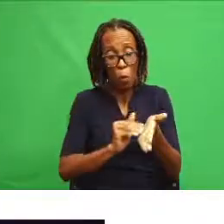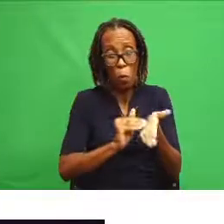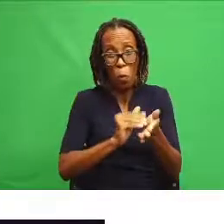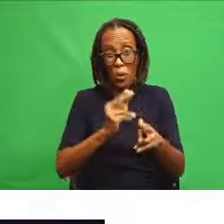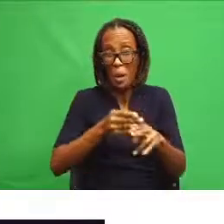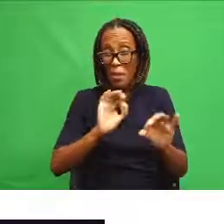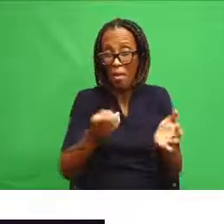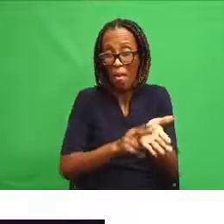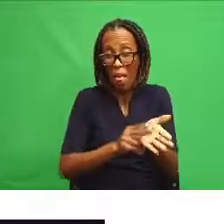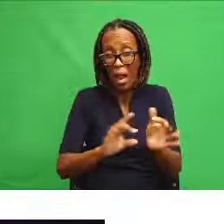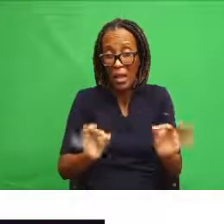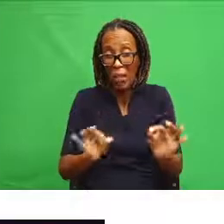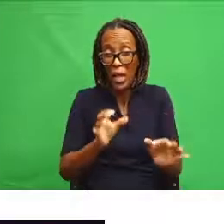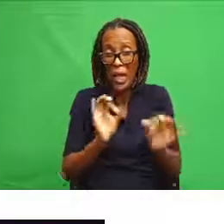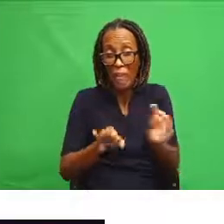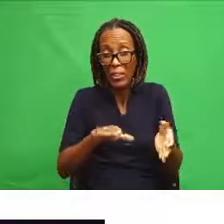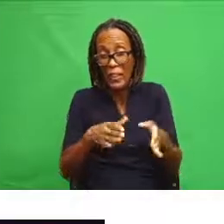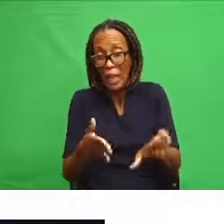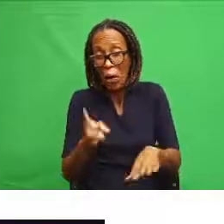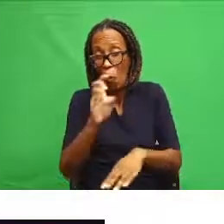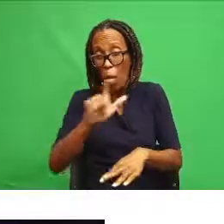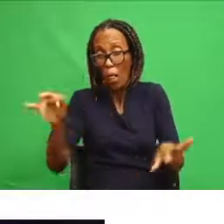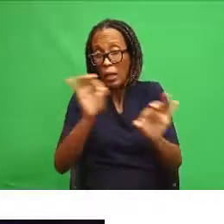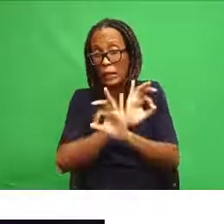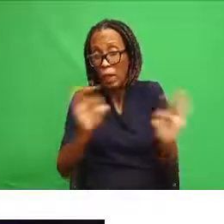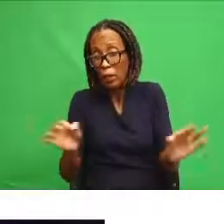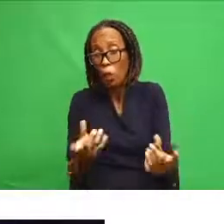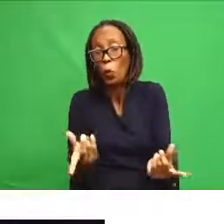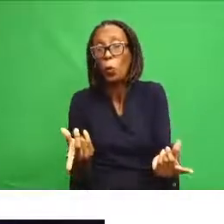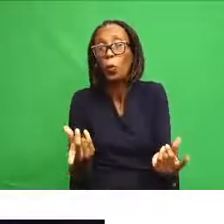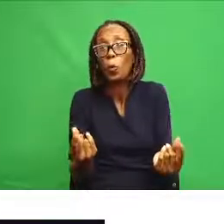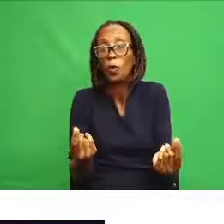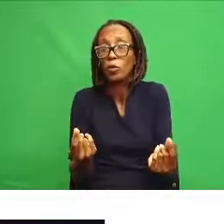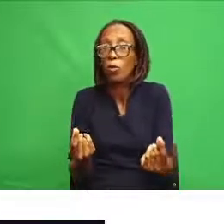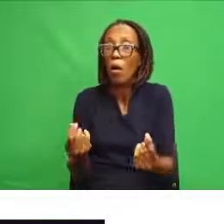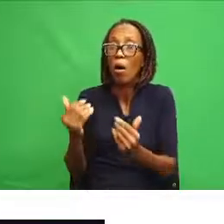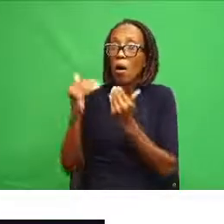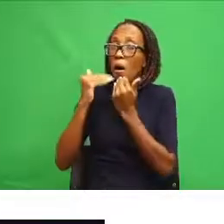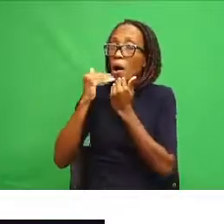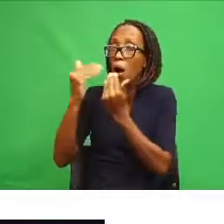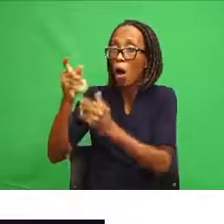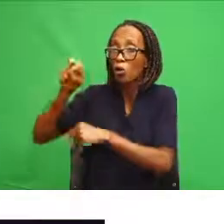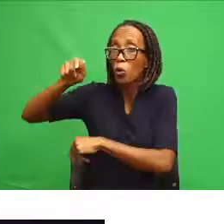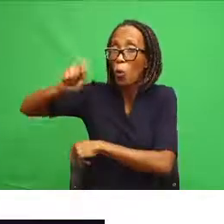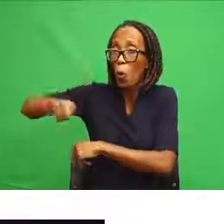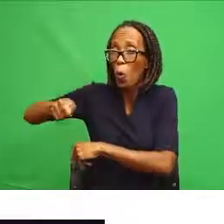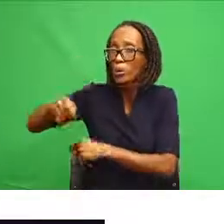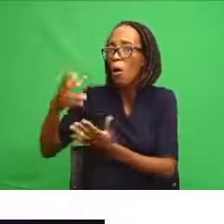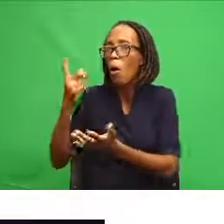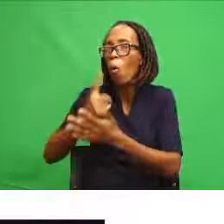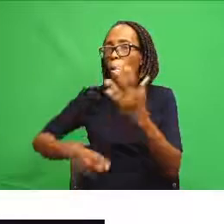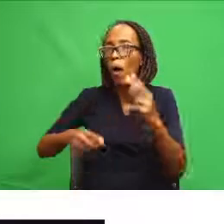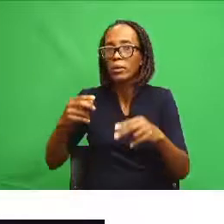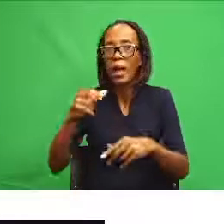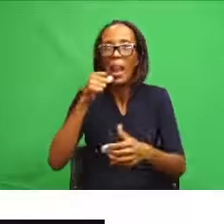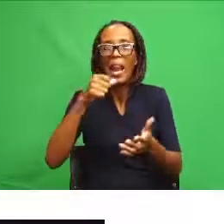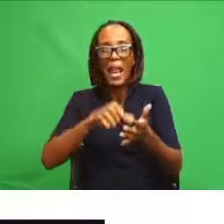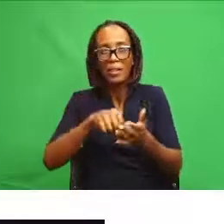what has to happen if you die without a will is that you have to apply to the courts for letters of